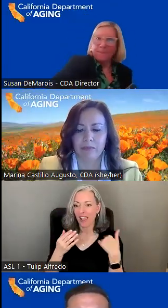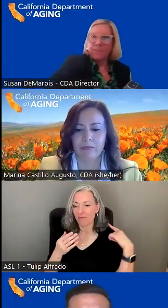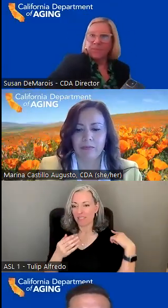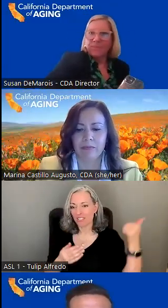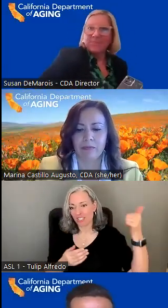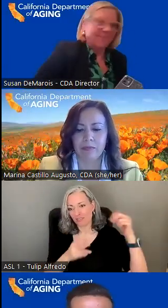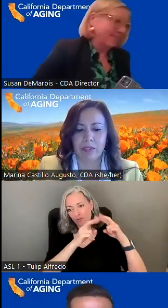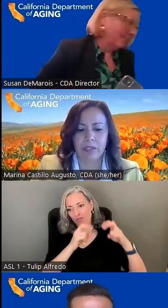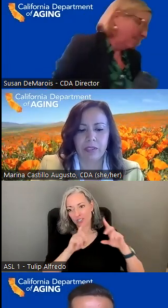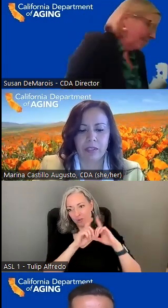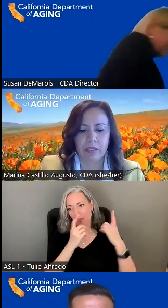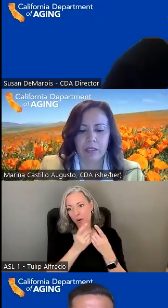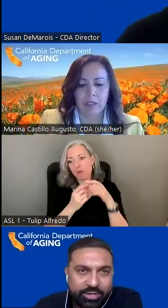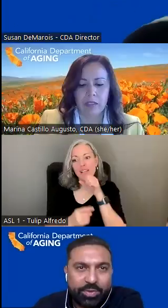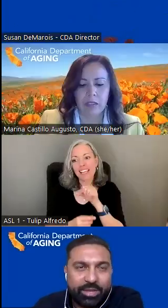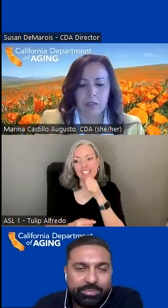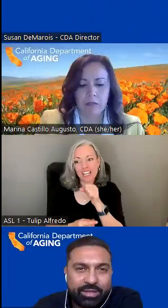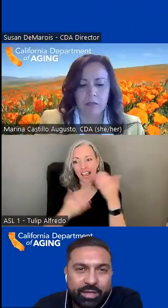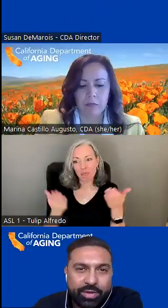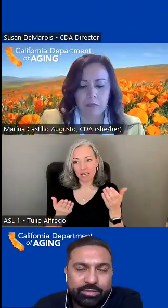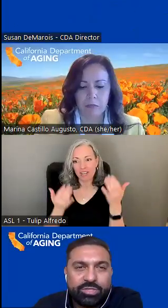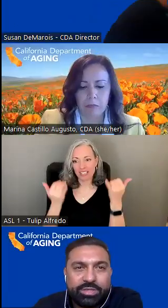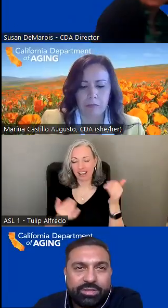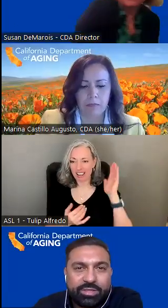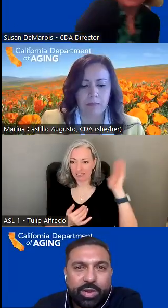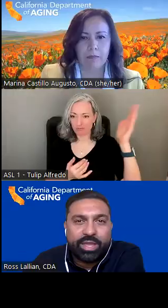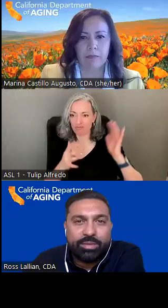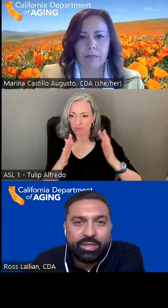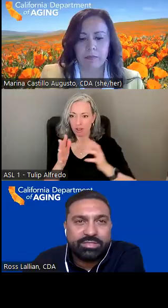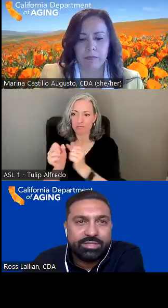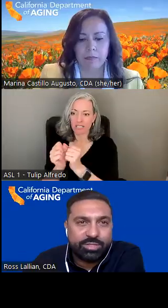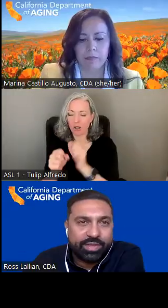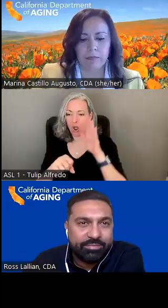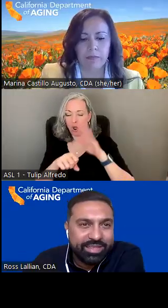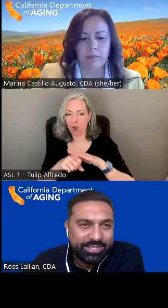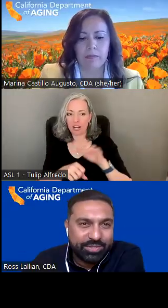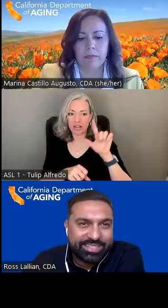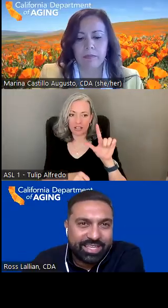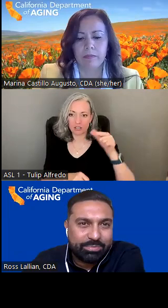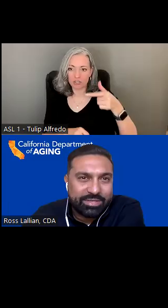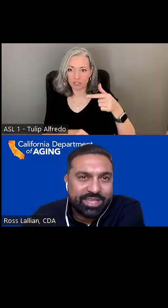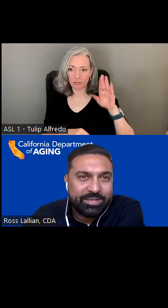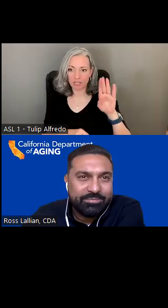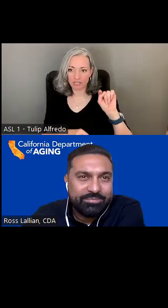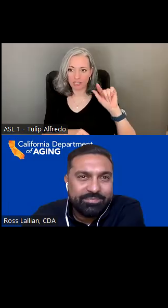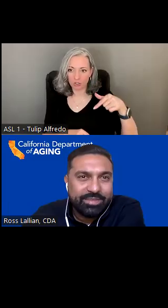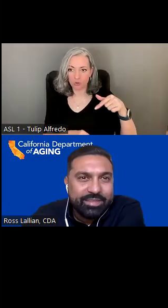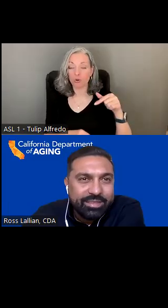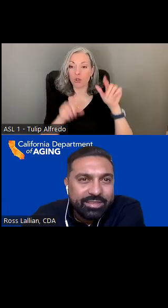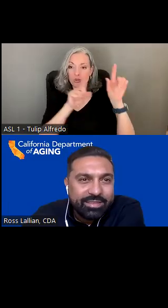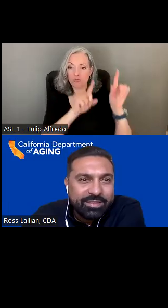the Department of Aging. So I'm here today to present a quick update on our LGBTQIA+ survey. So you go to the next slide, please, Callie.